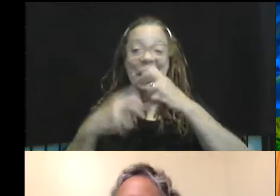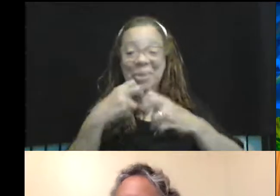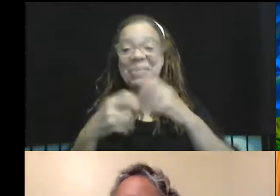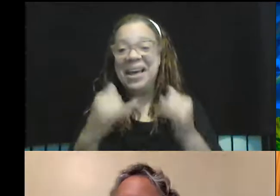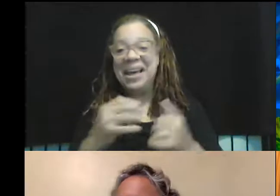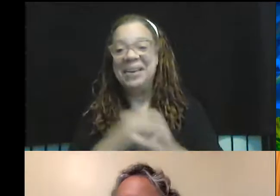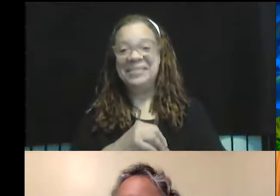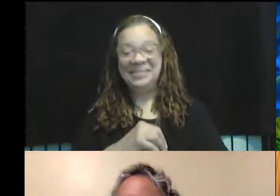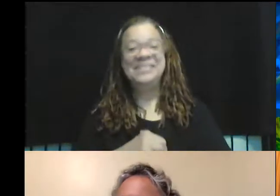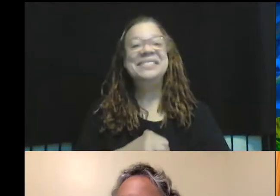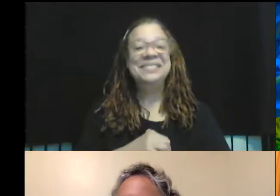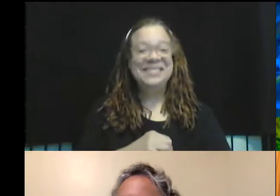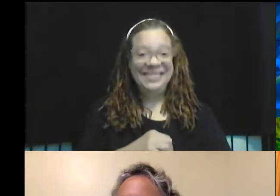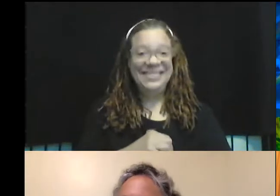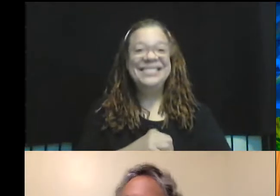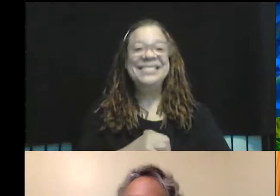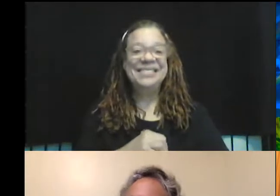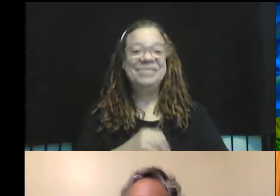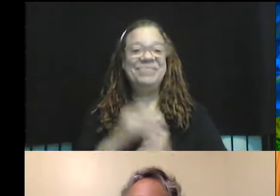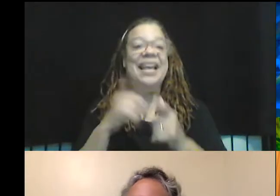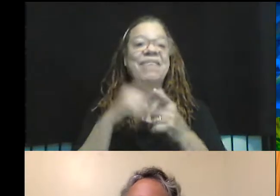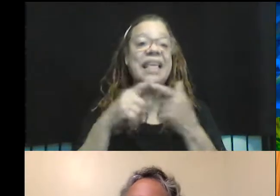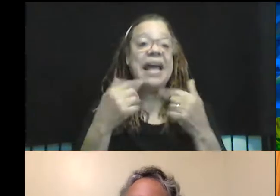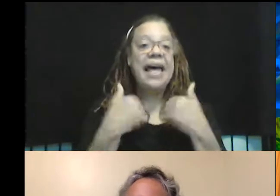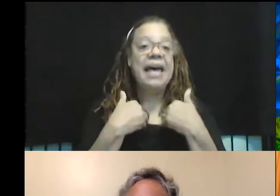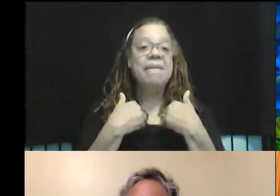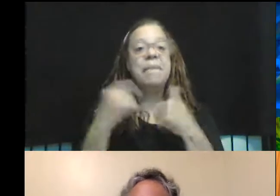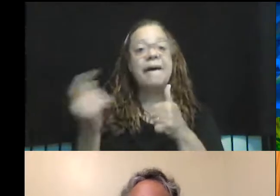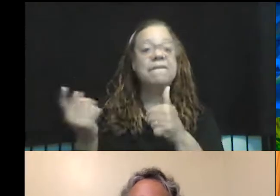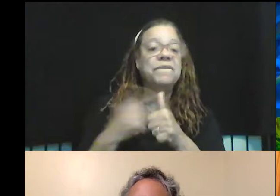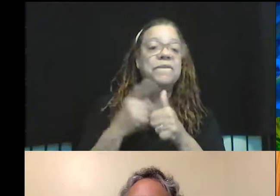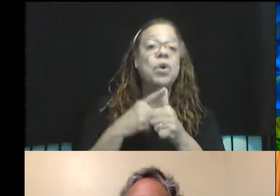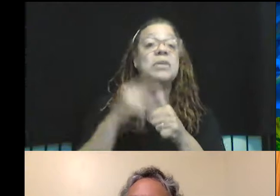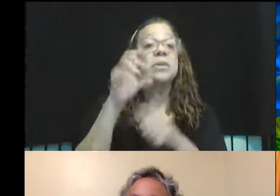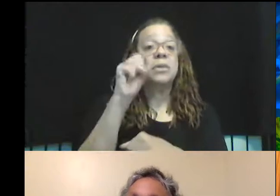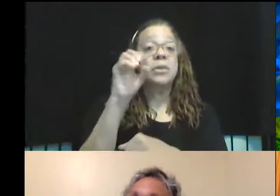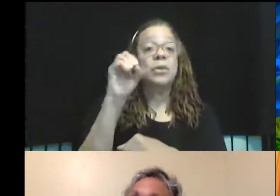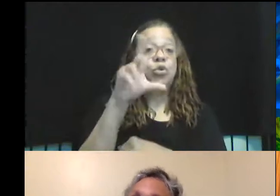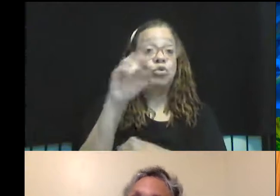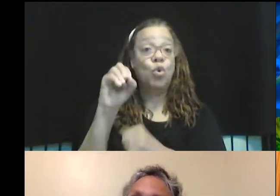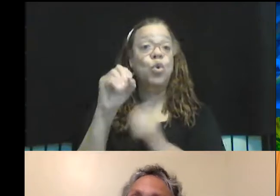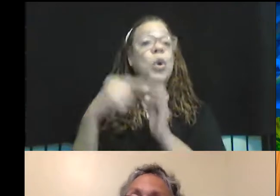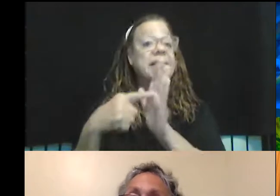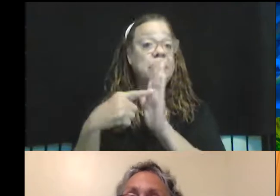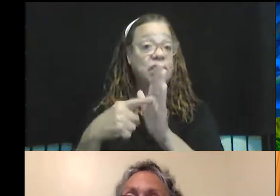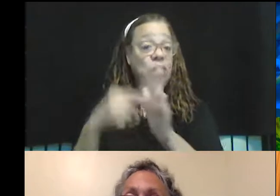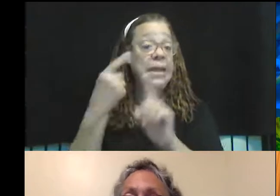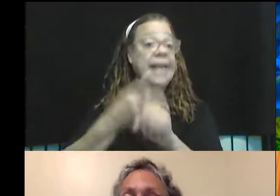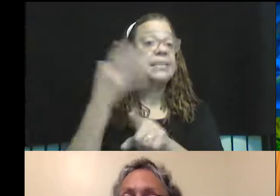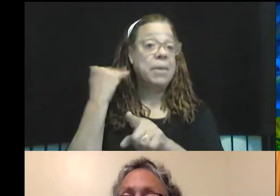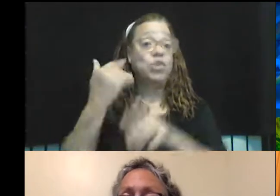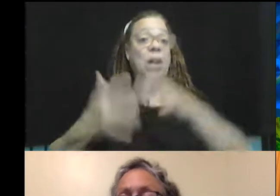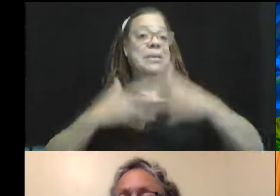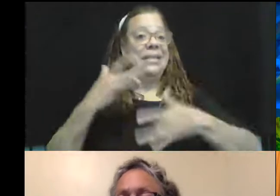It's all right. I'll take care of it now. And then I had my first art solo exhibition this past month, so that was exciting.